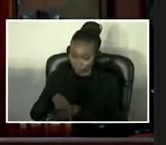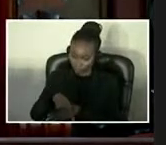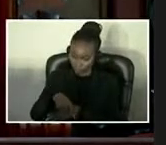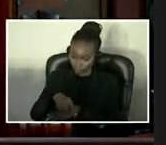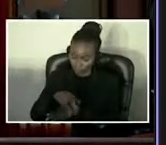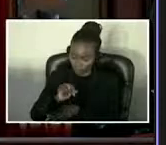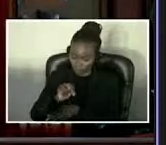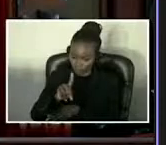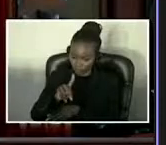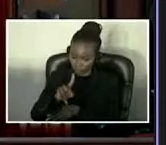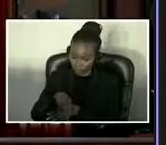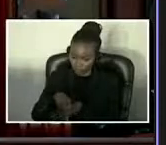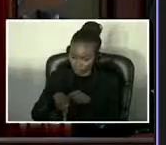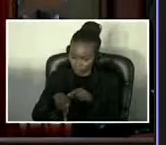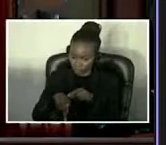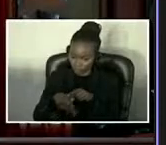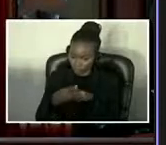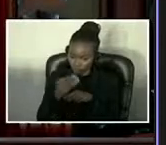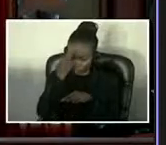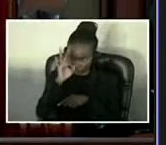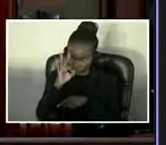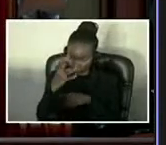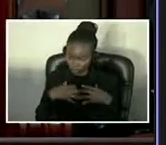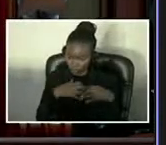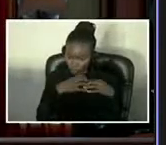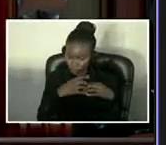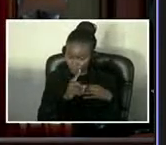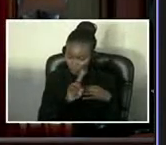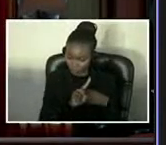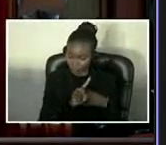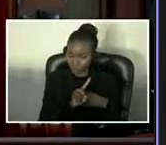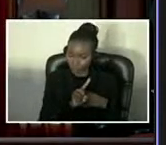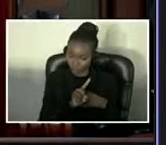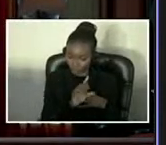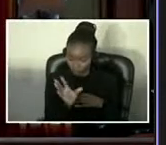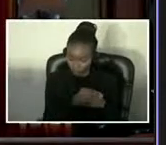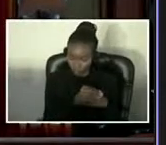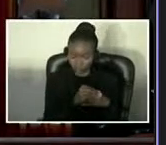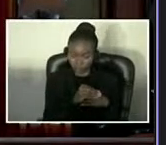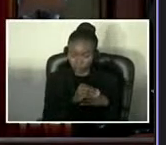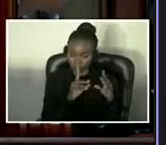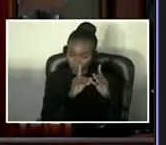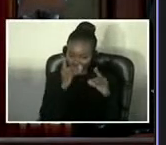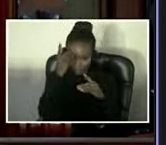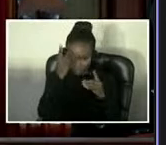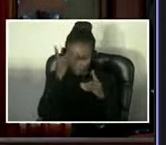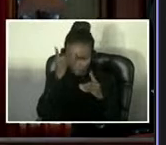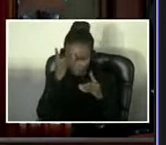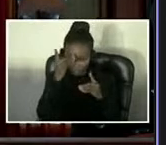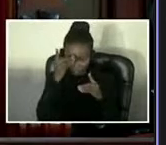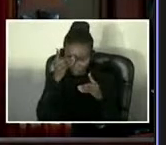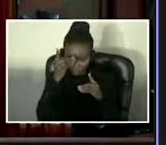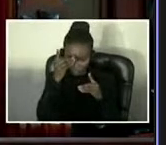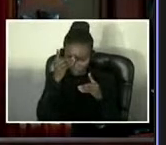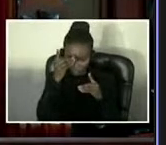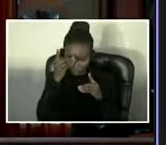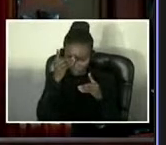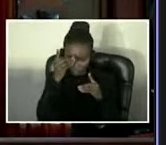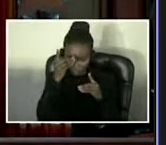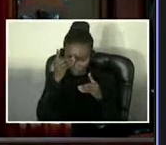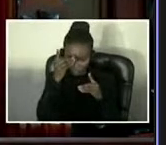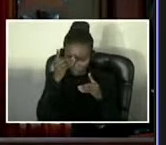episode around which all department plans and programs revolve were given from content and